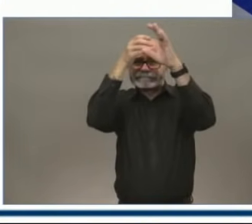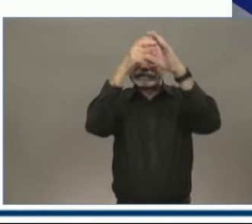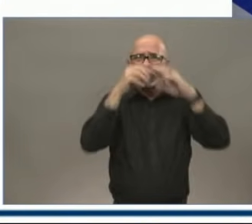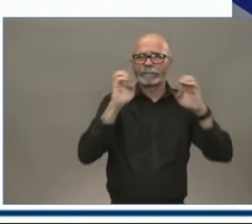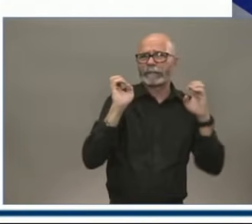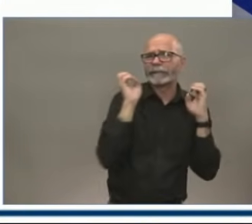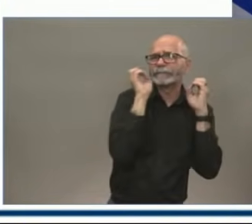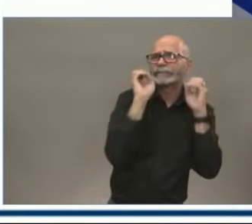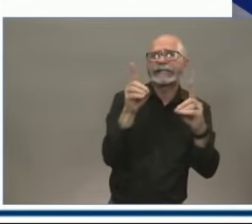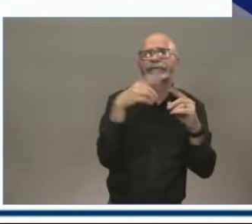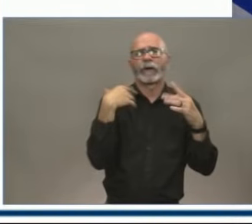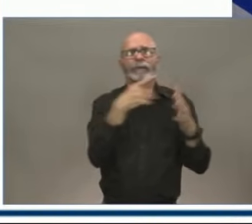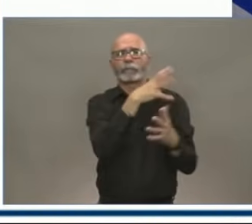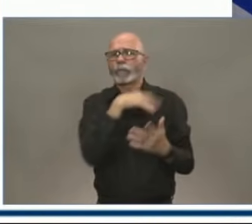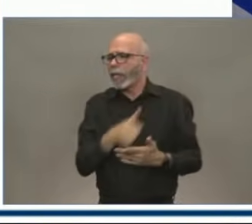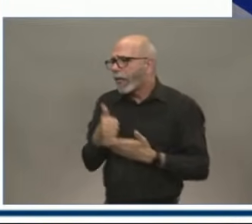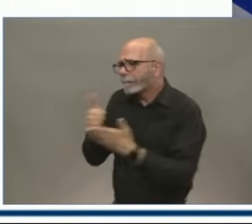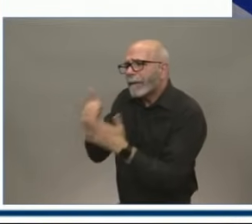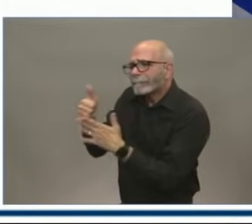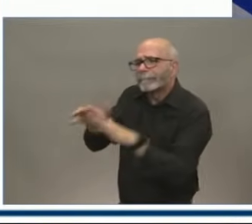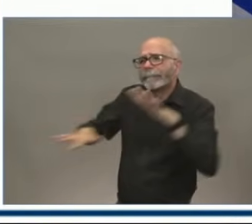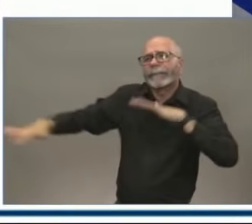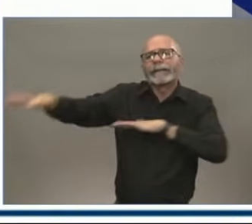to build